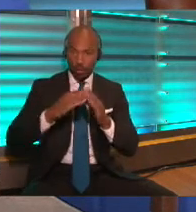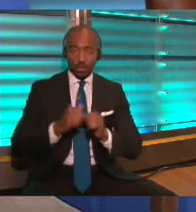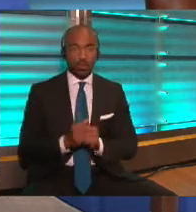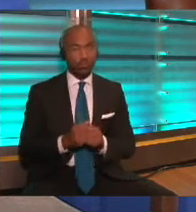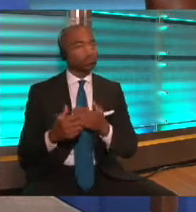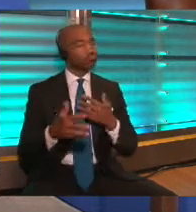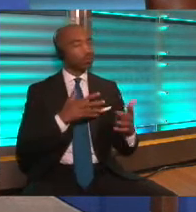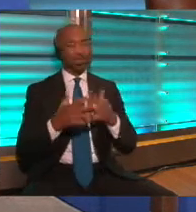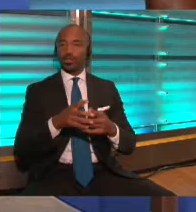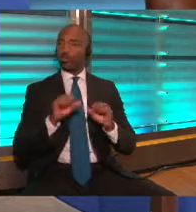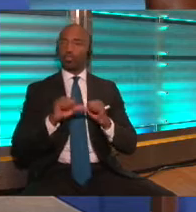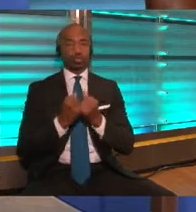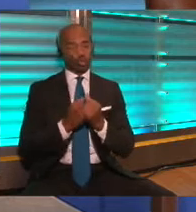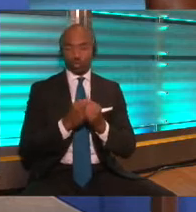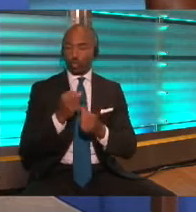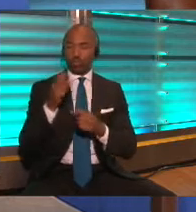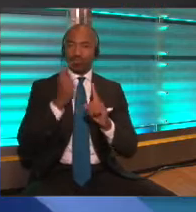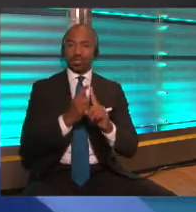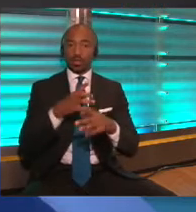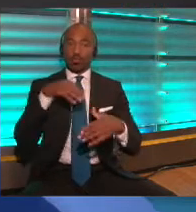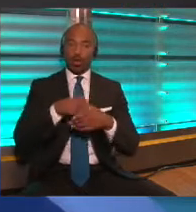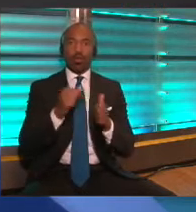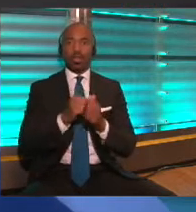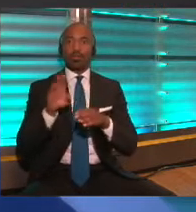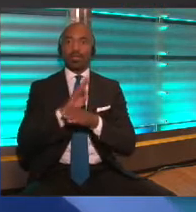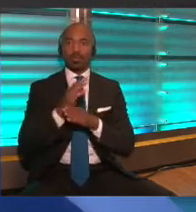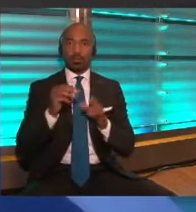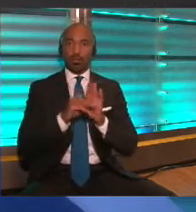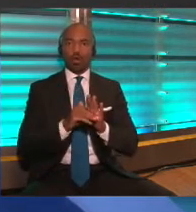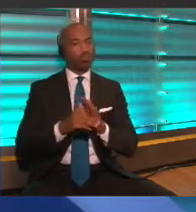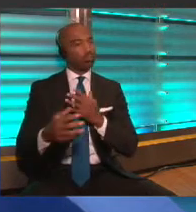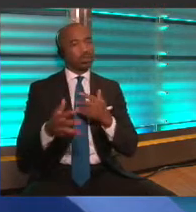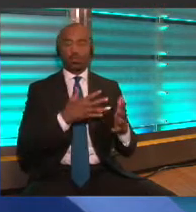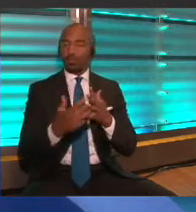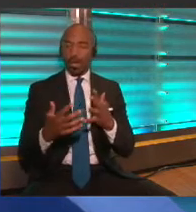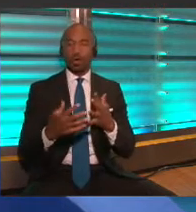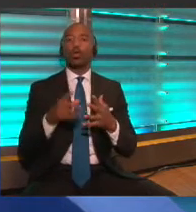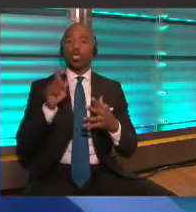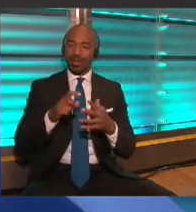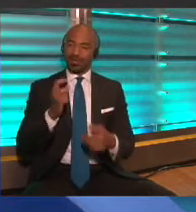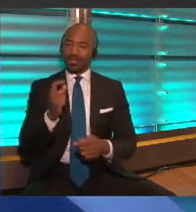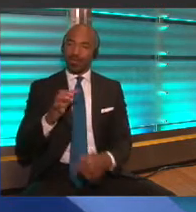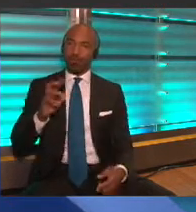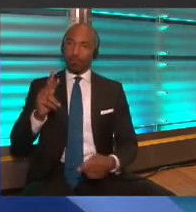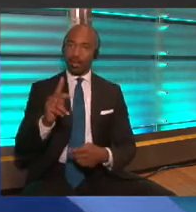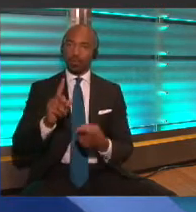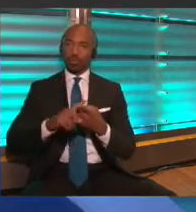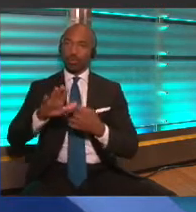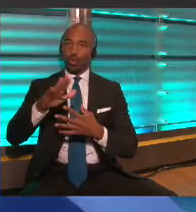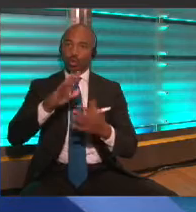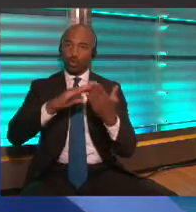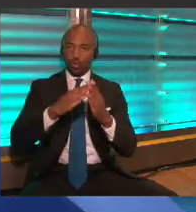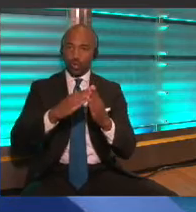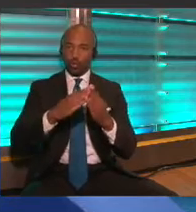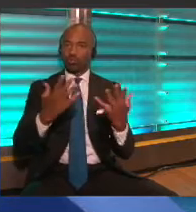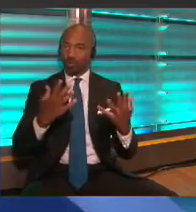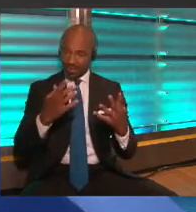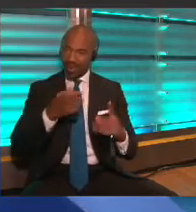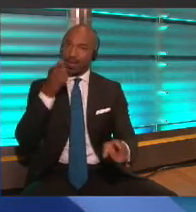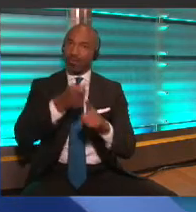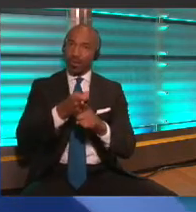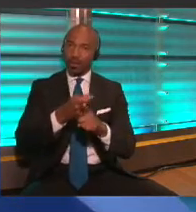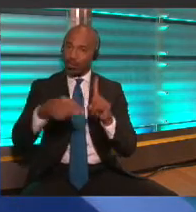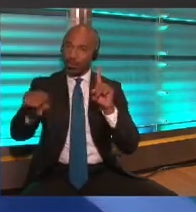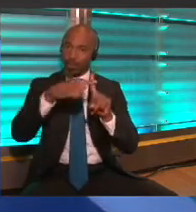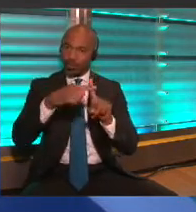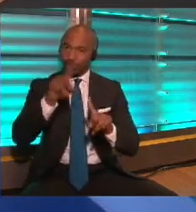a social mission is formally part of your business model, it is important to give back and make an impact. And for us, this is one of the most rewarding parts of